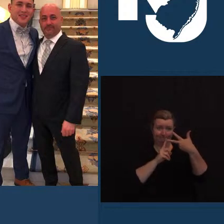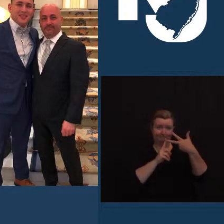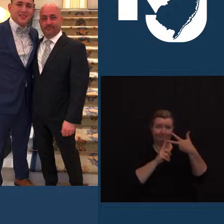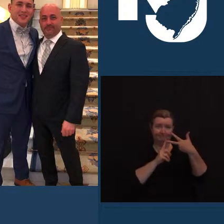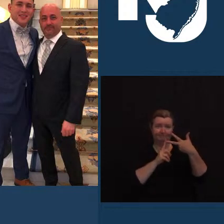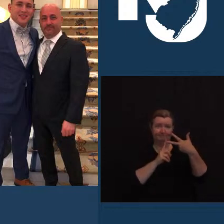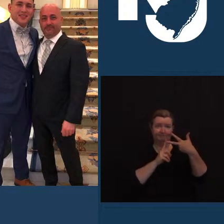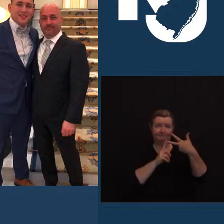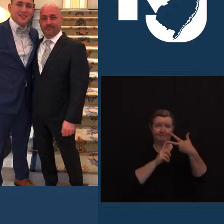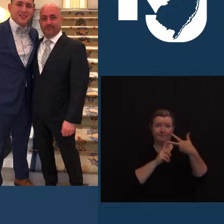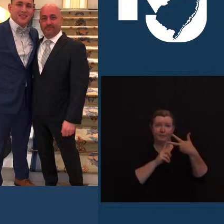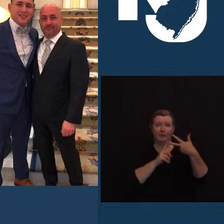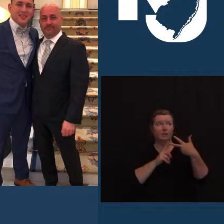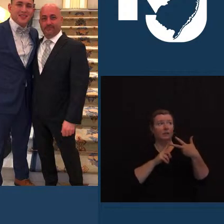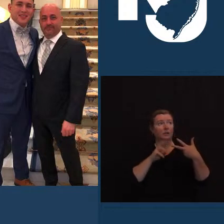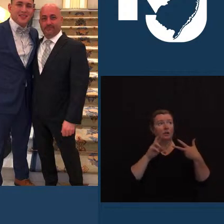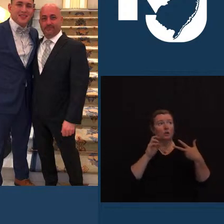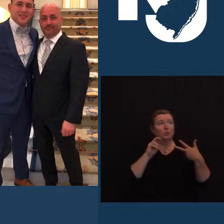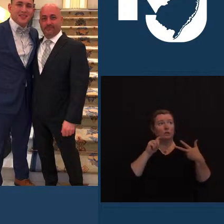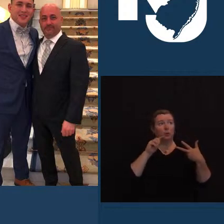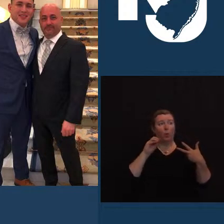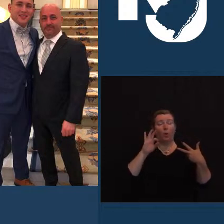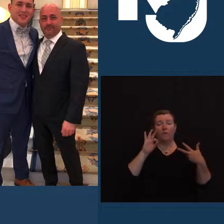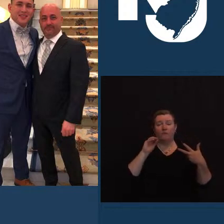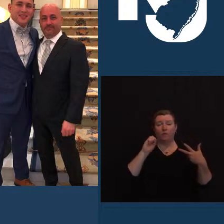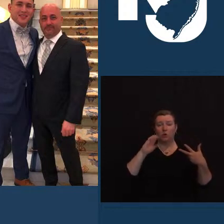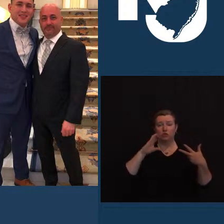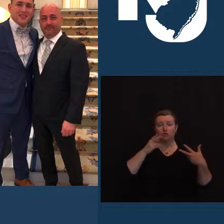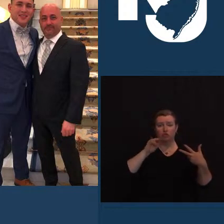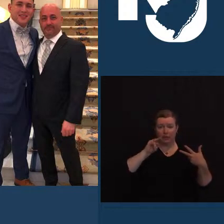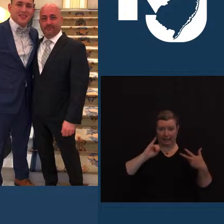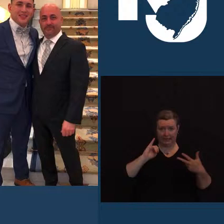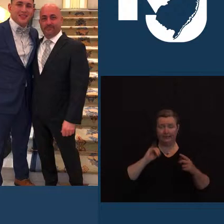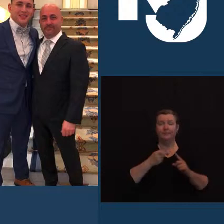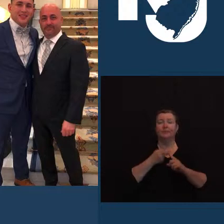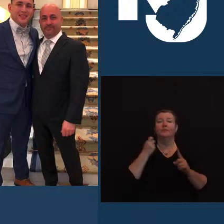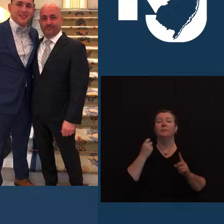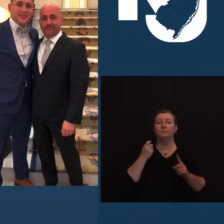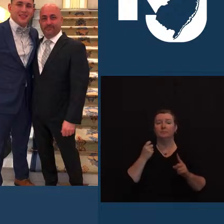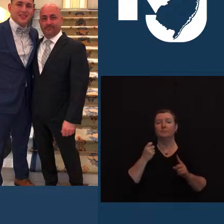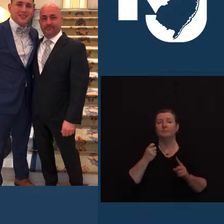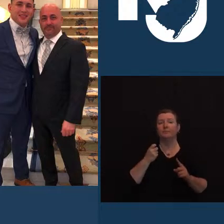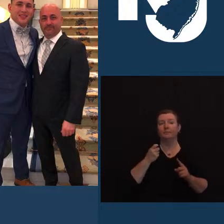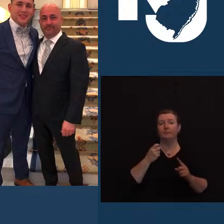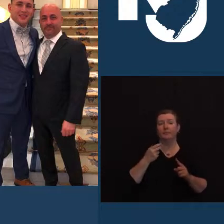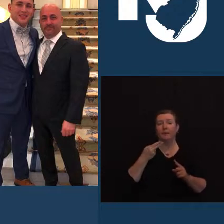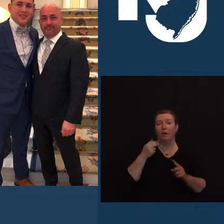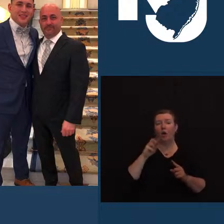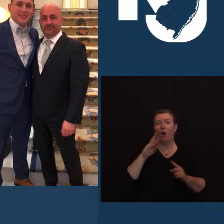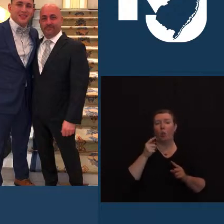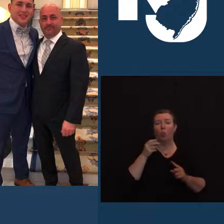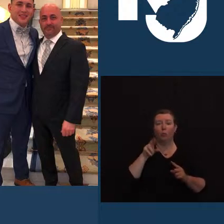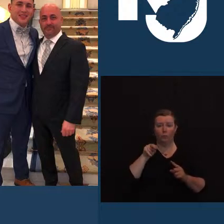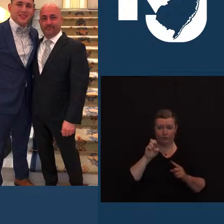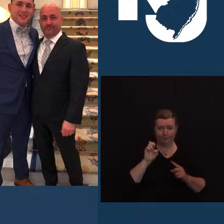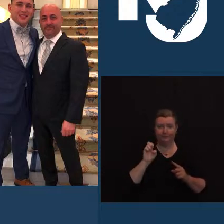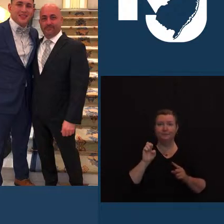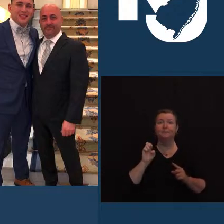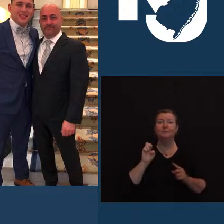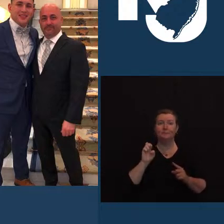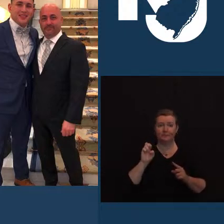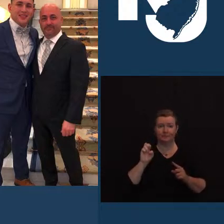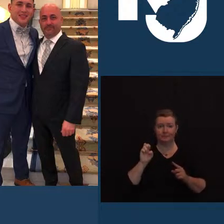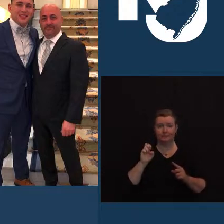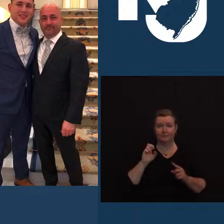Hawthorne's Renato, known by all as Ron Forshini. He was just 51 years old. He lived